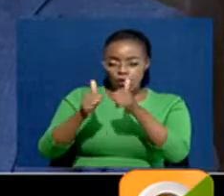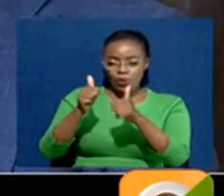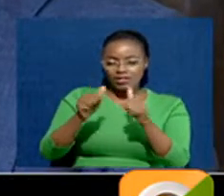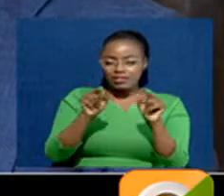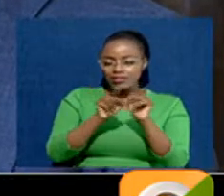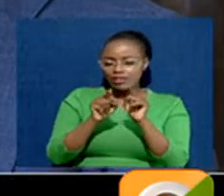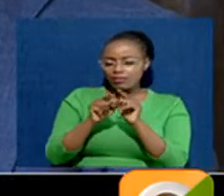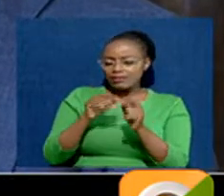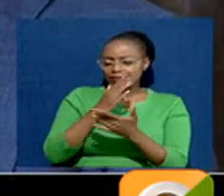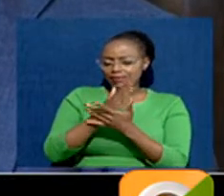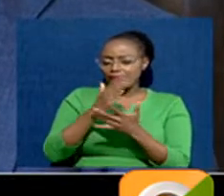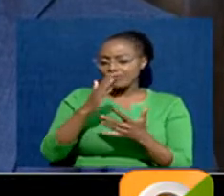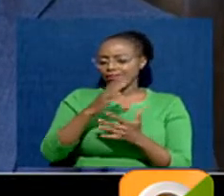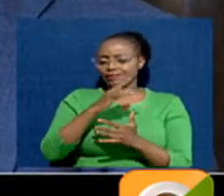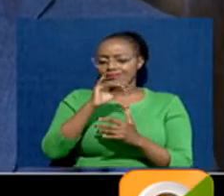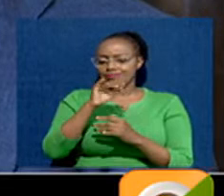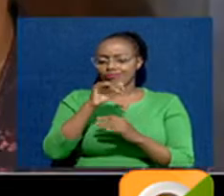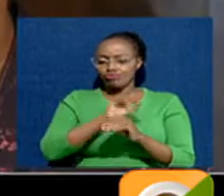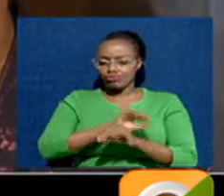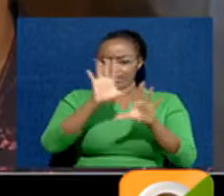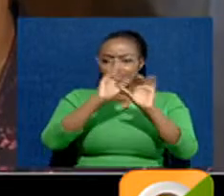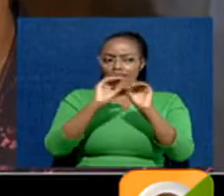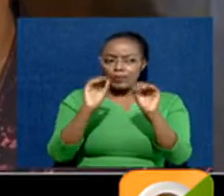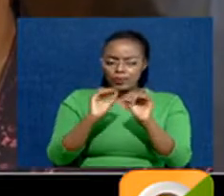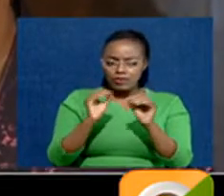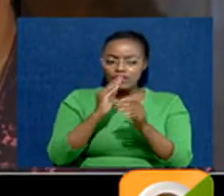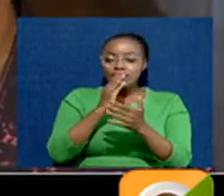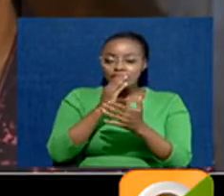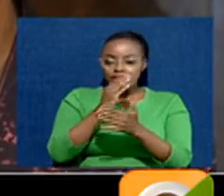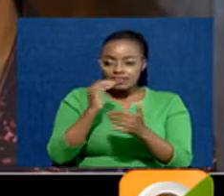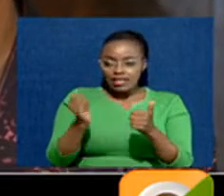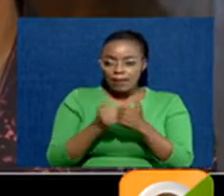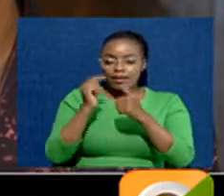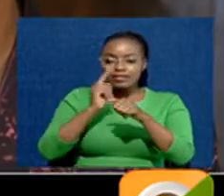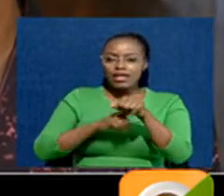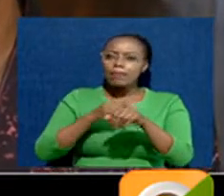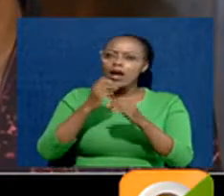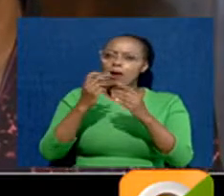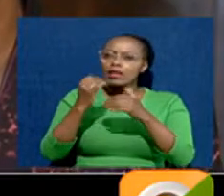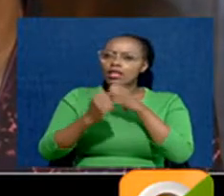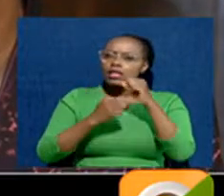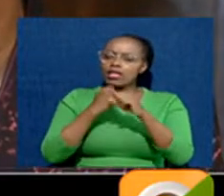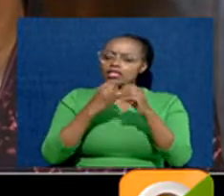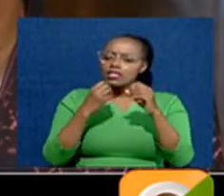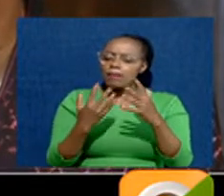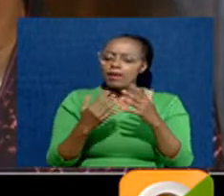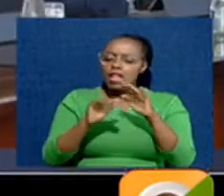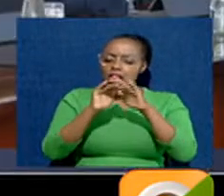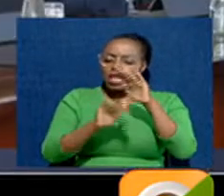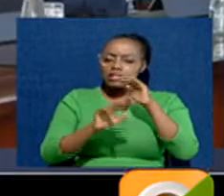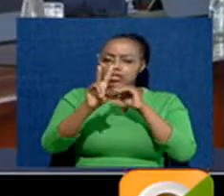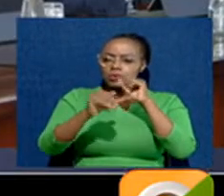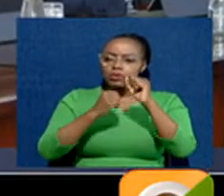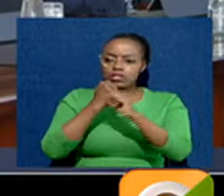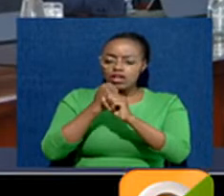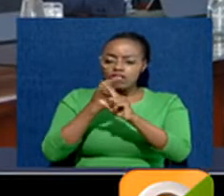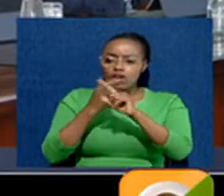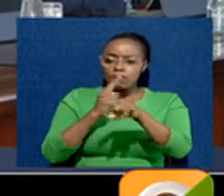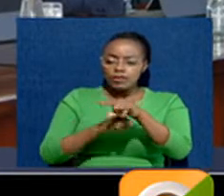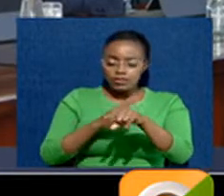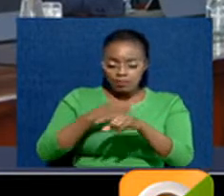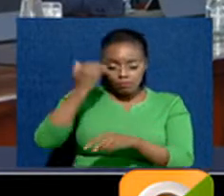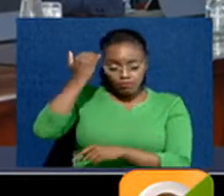quite peculiar, knowing that it is coming at a time that is just about how many years? Less than 2 years since Justice Anton